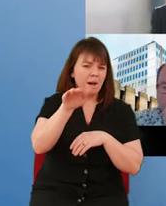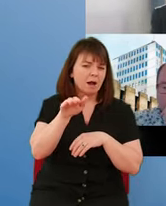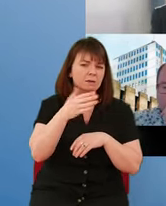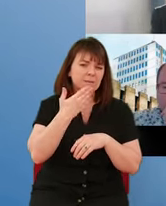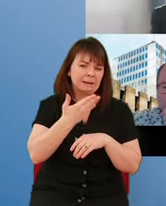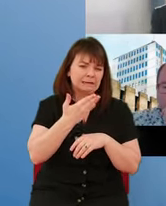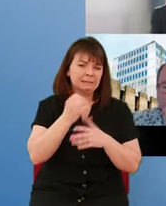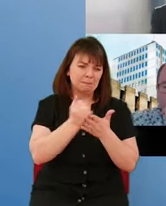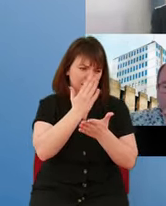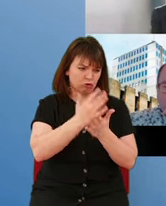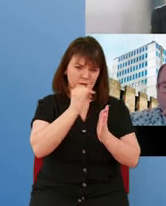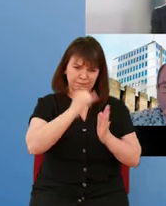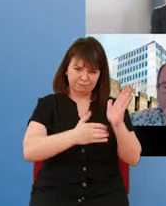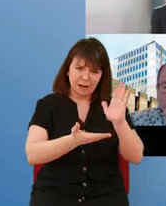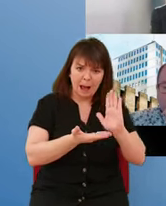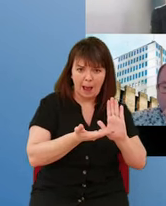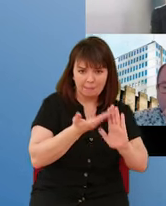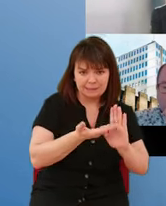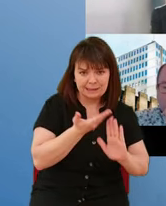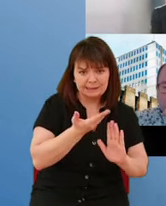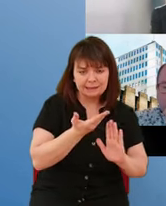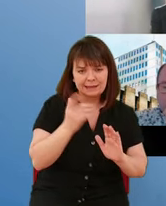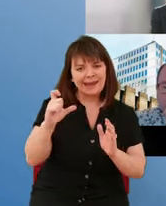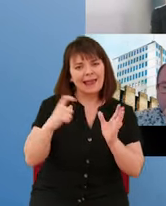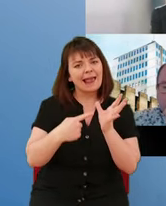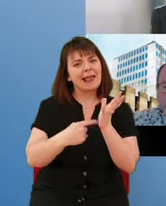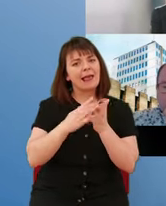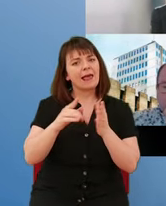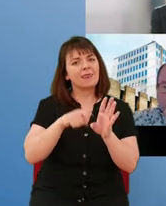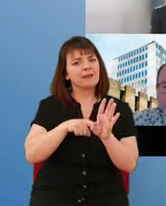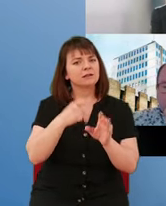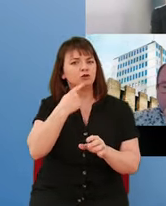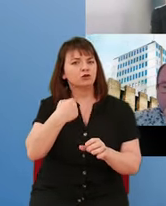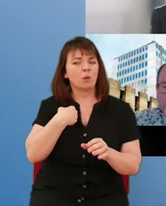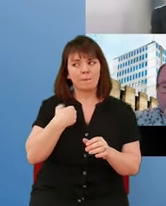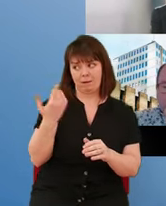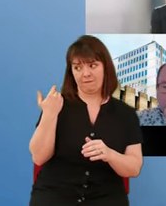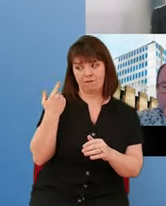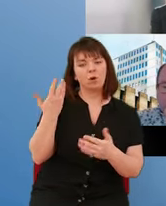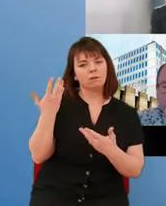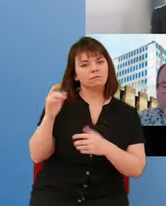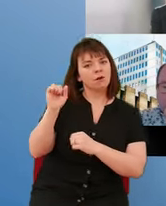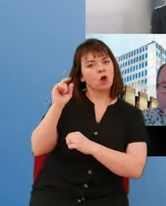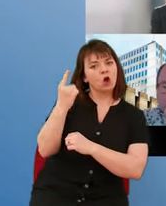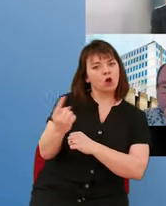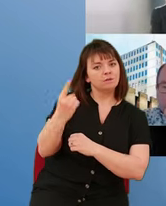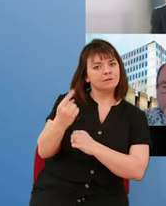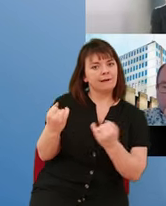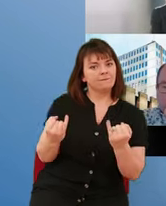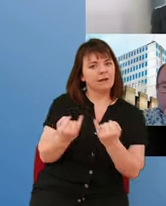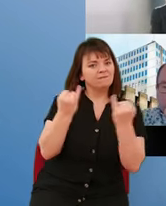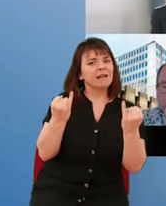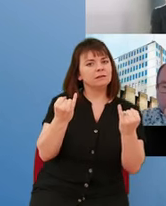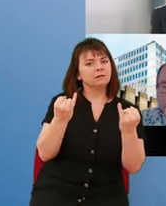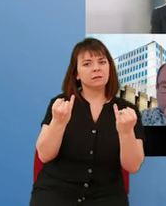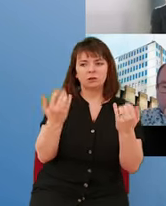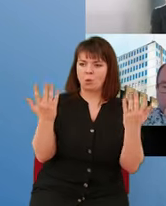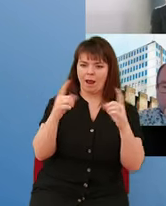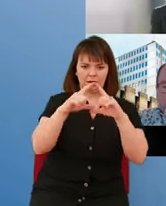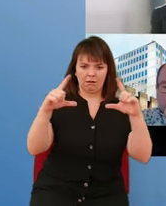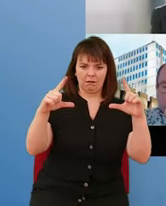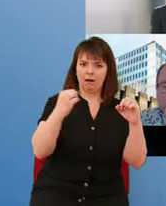updated, and Kathy had told me previously that she is conflicted under number